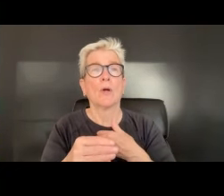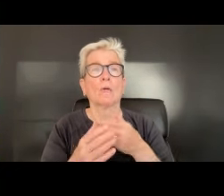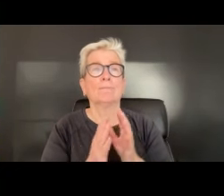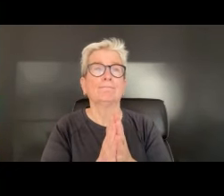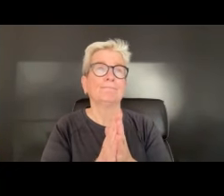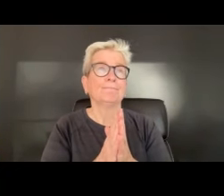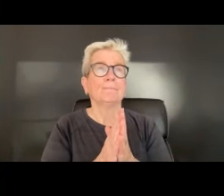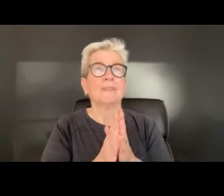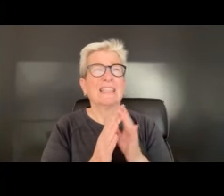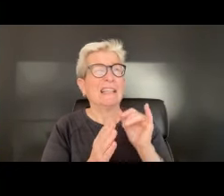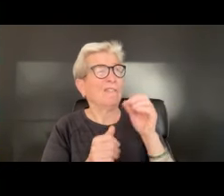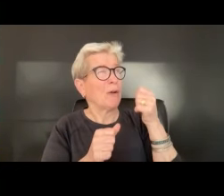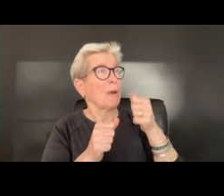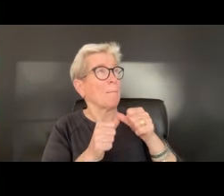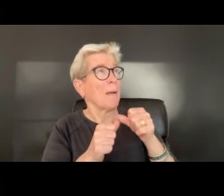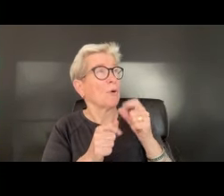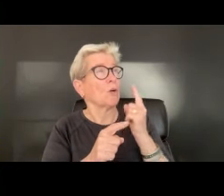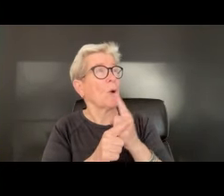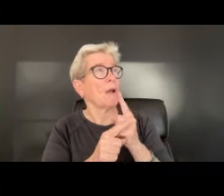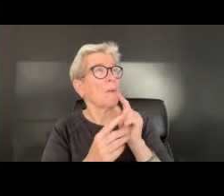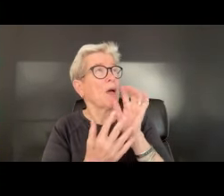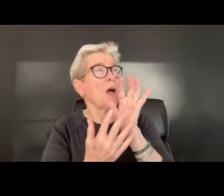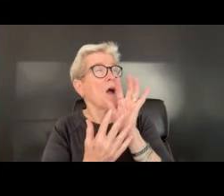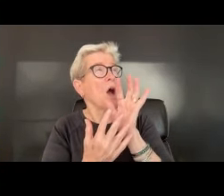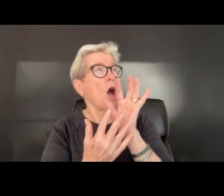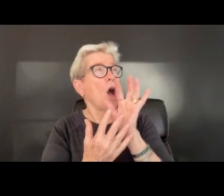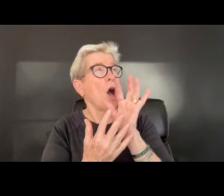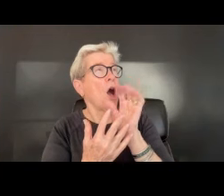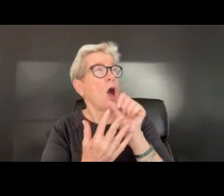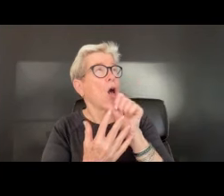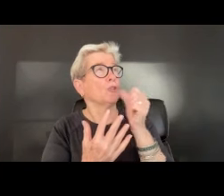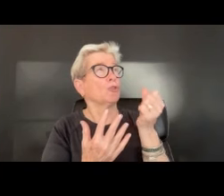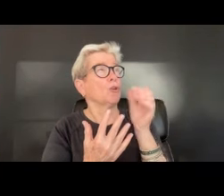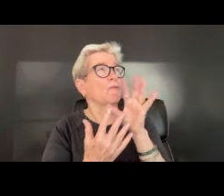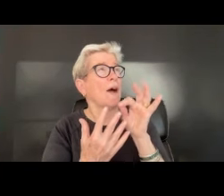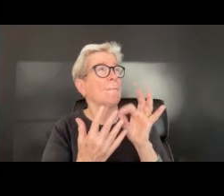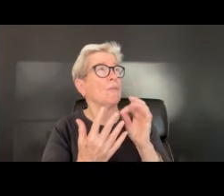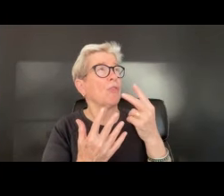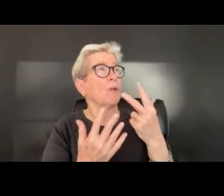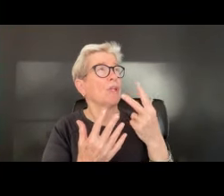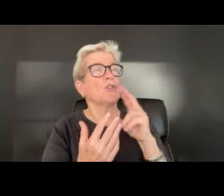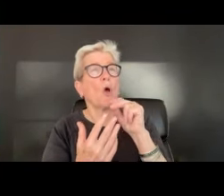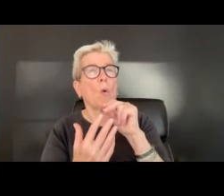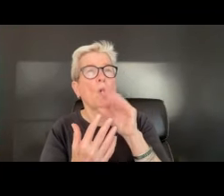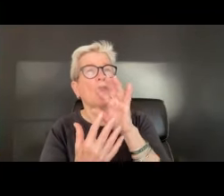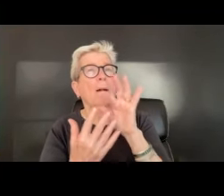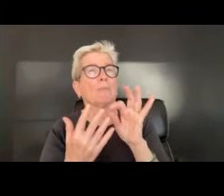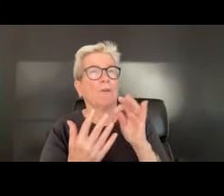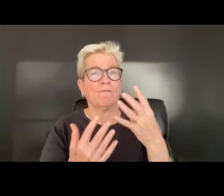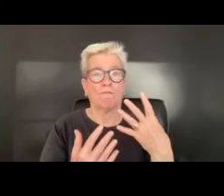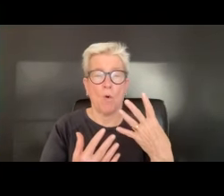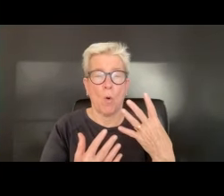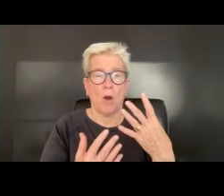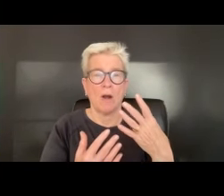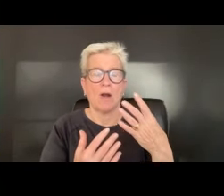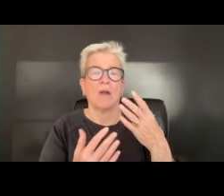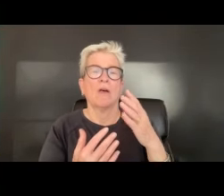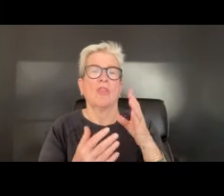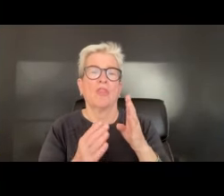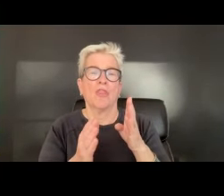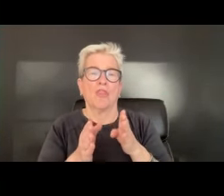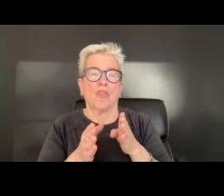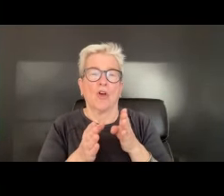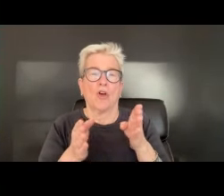if I'm remembering correctly, alternative three it's alternative four, the corridors alternative in the